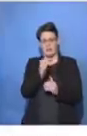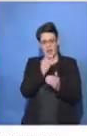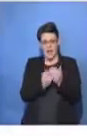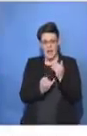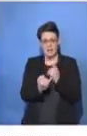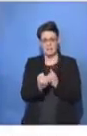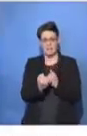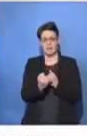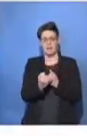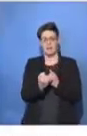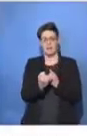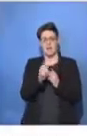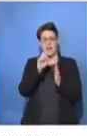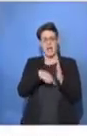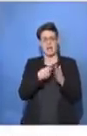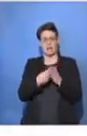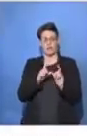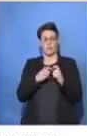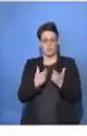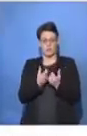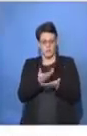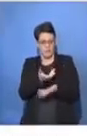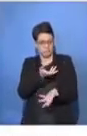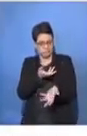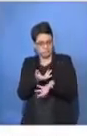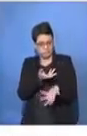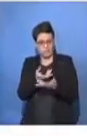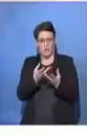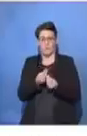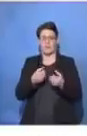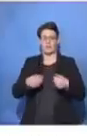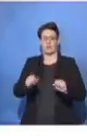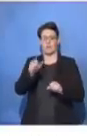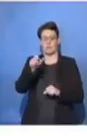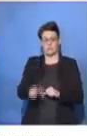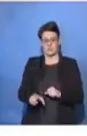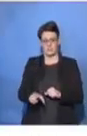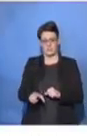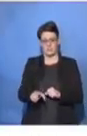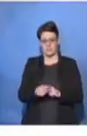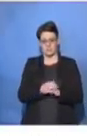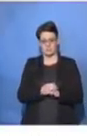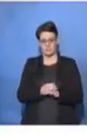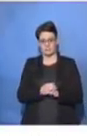Independent Electoral Commission and held discussions with its chairperson